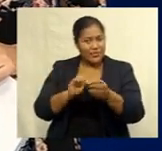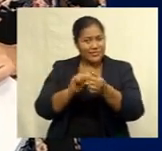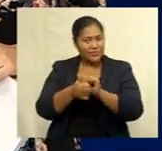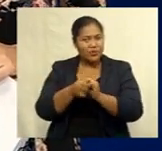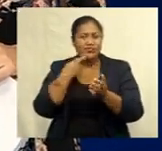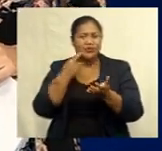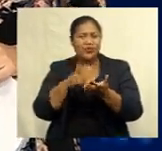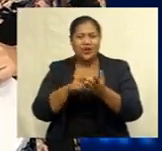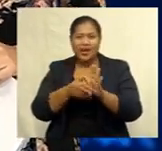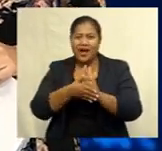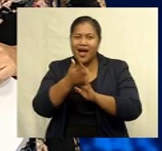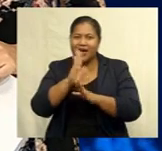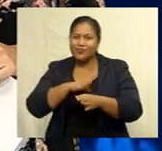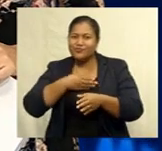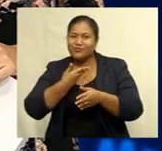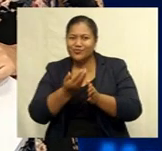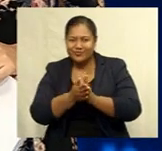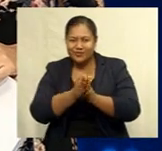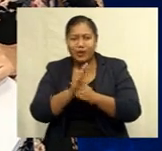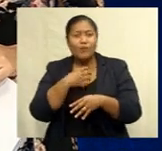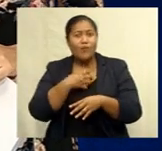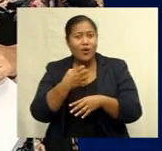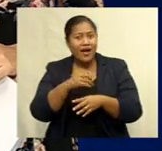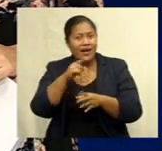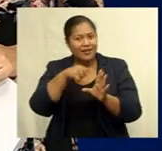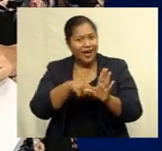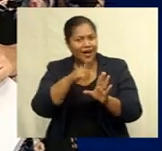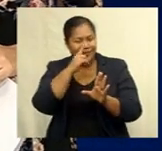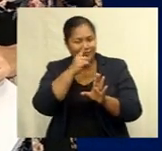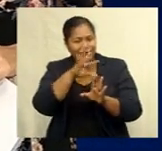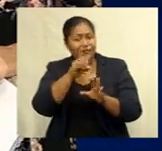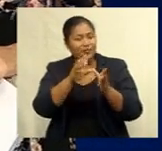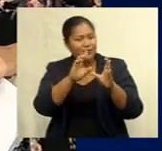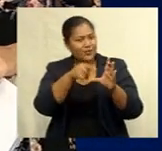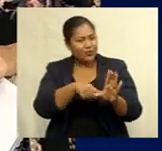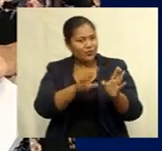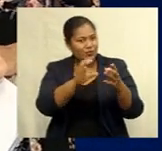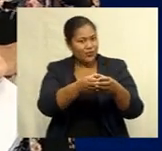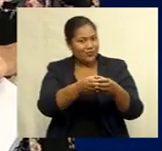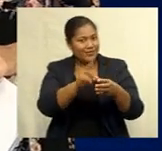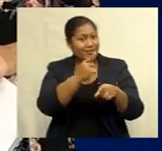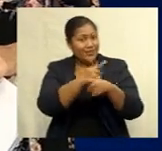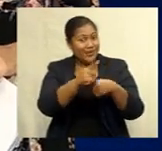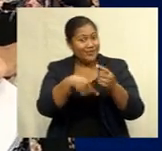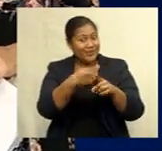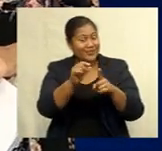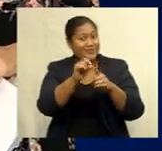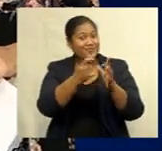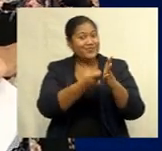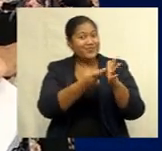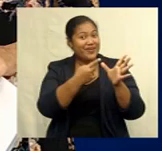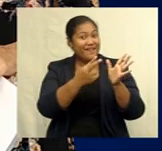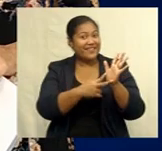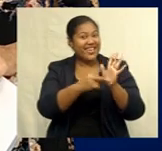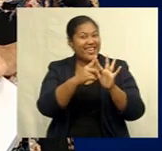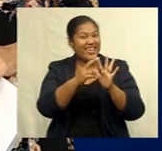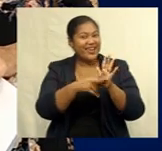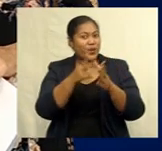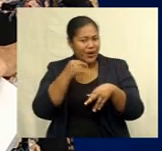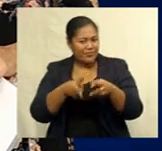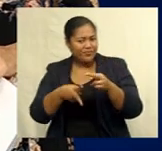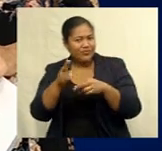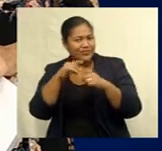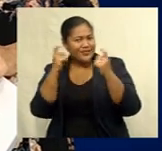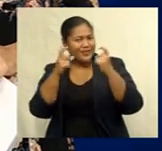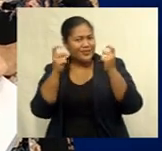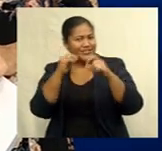recorded a high interest of young people forming youth groups. This was highlighted by Praveen Bala while officiating at the celebration of